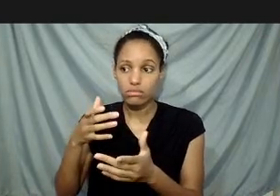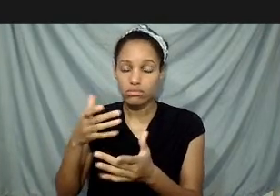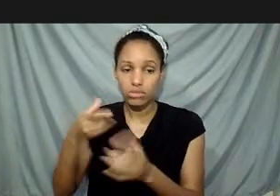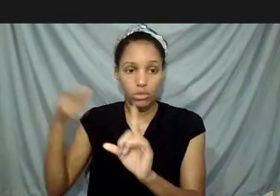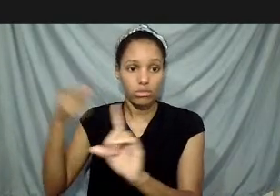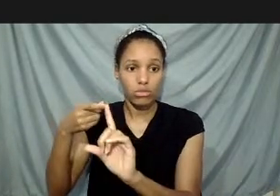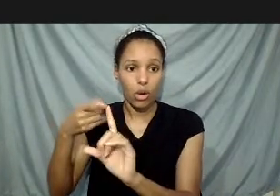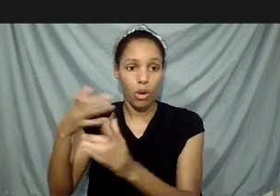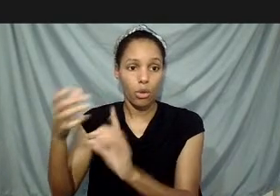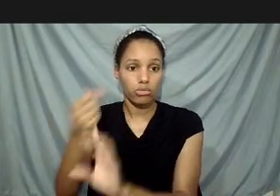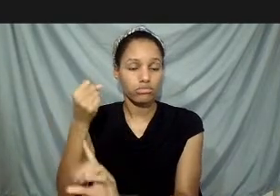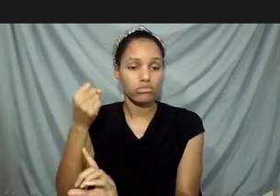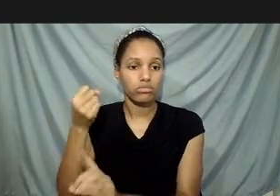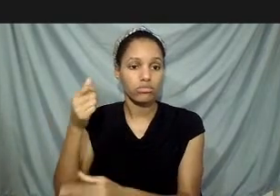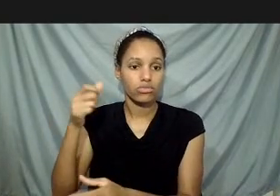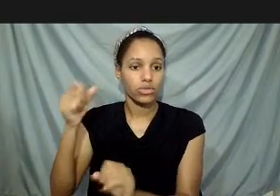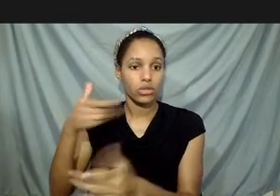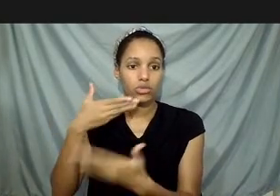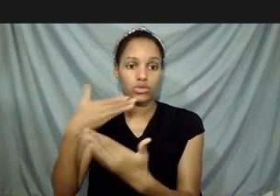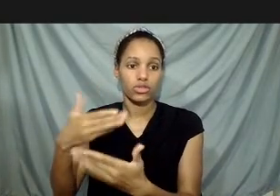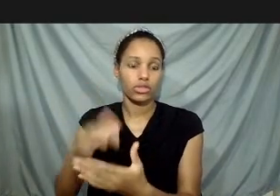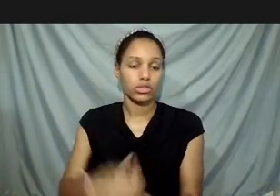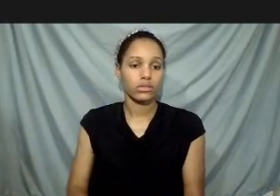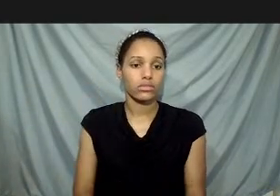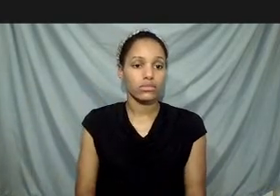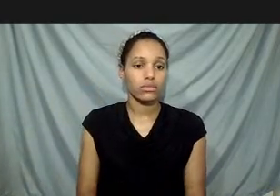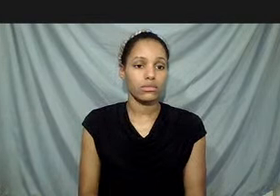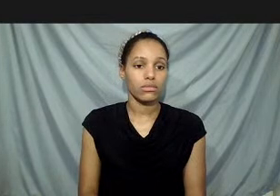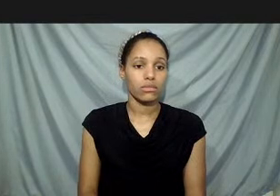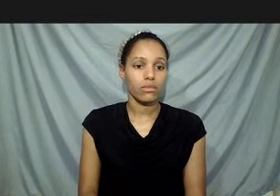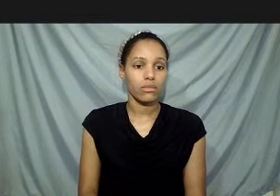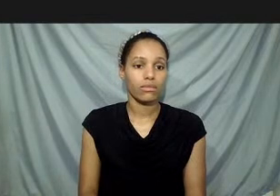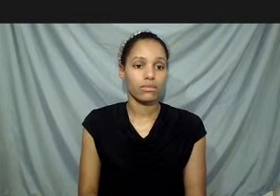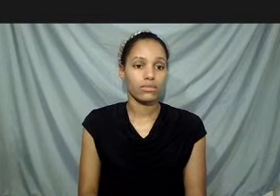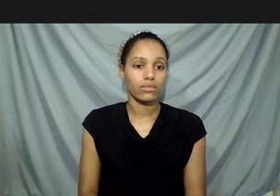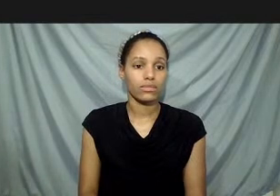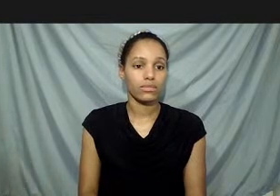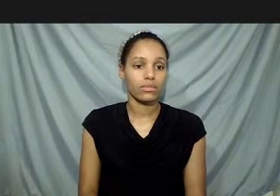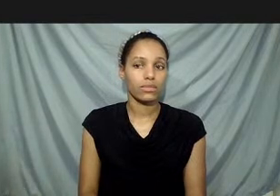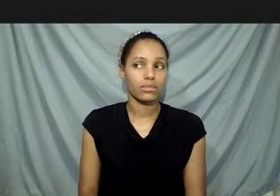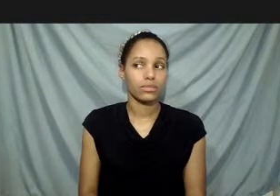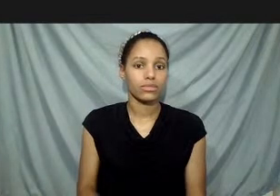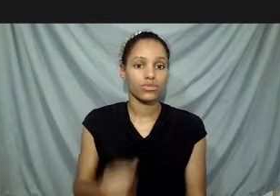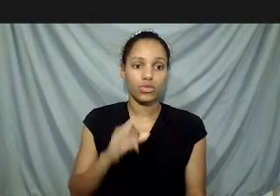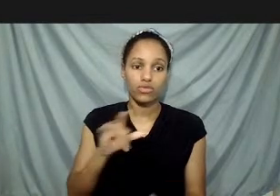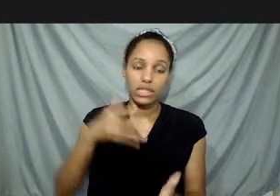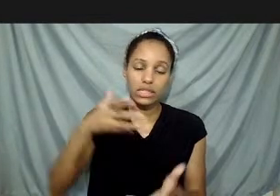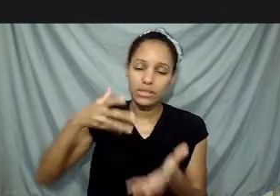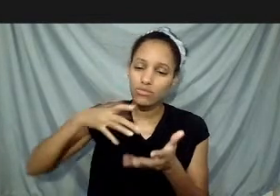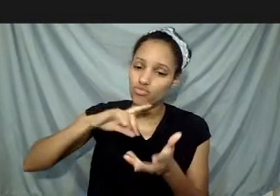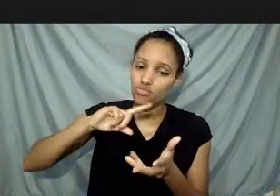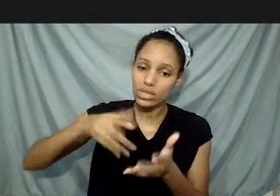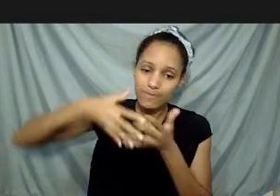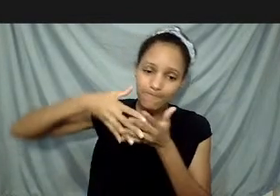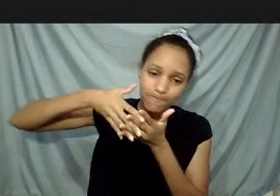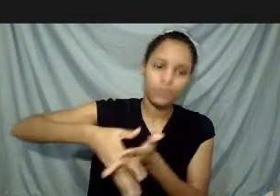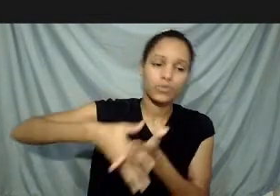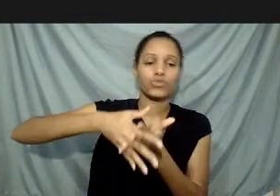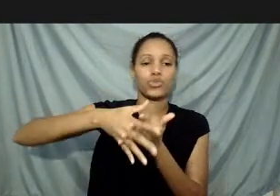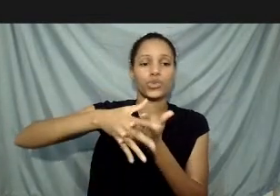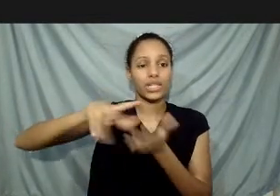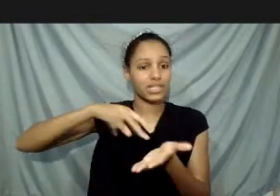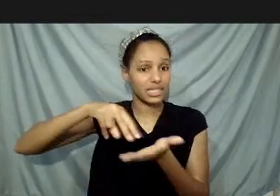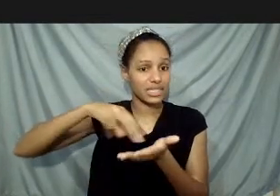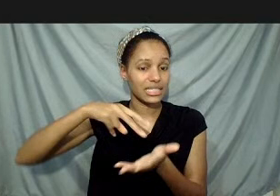happy. And the we is deeply rooted dance theater in Chicago. And now we're about